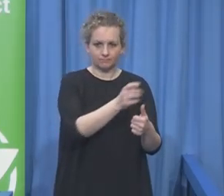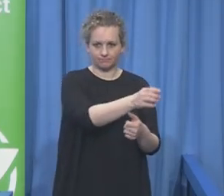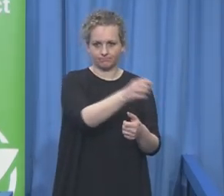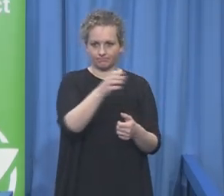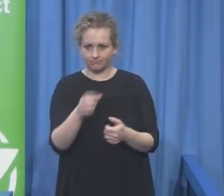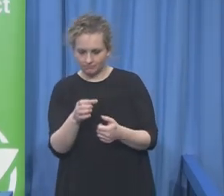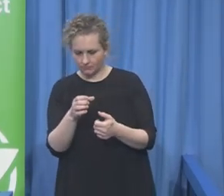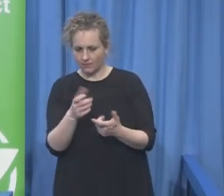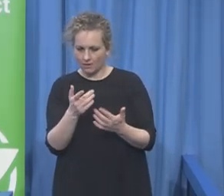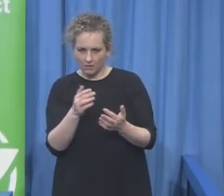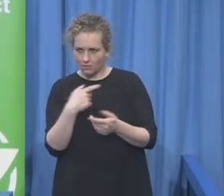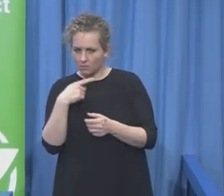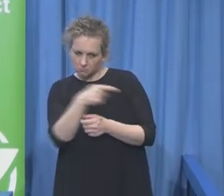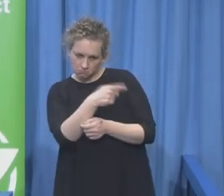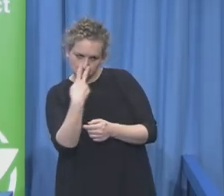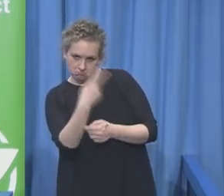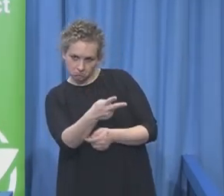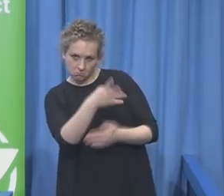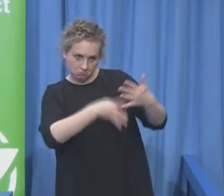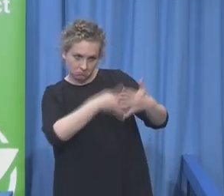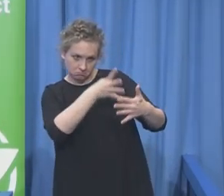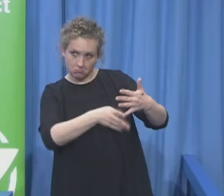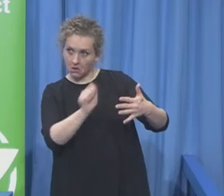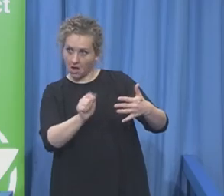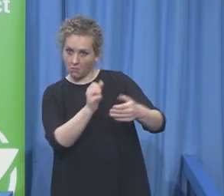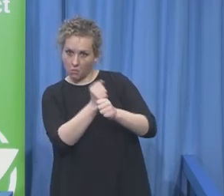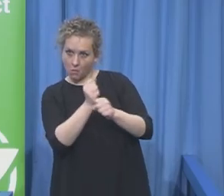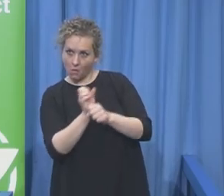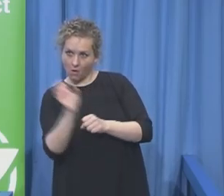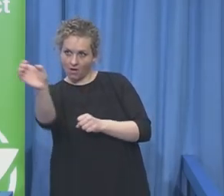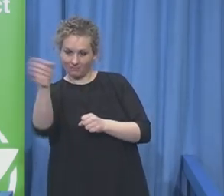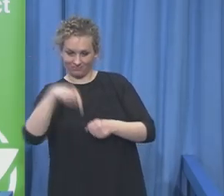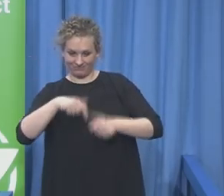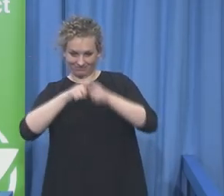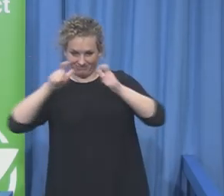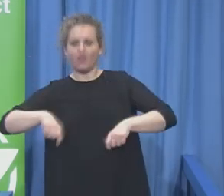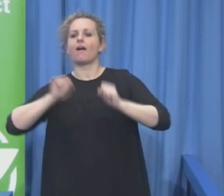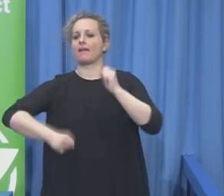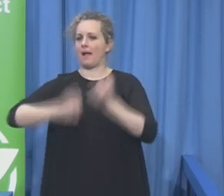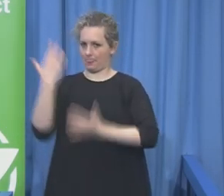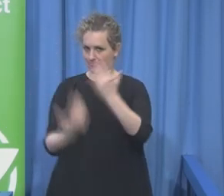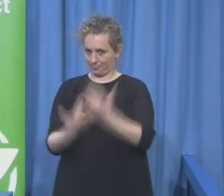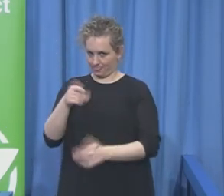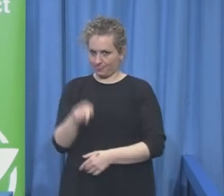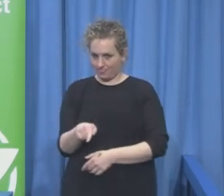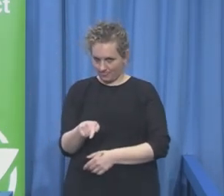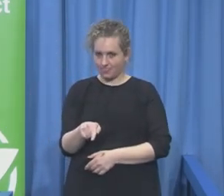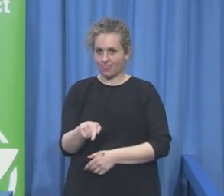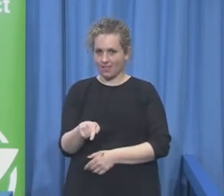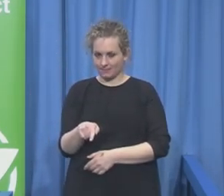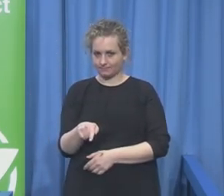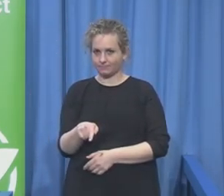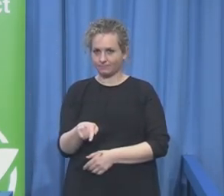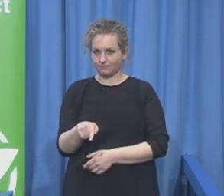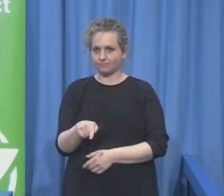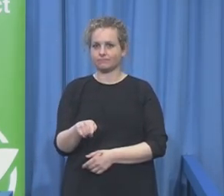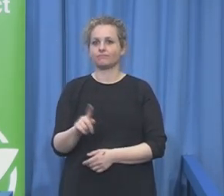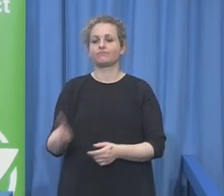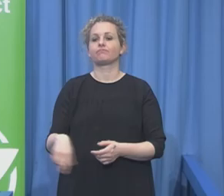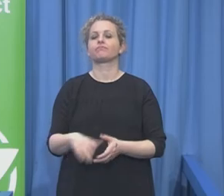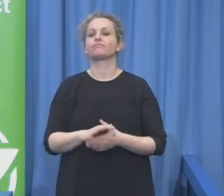to get employed. I think the second thing that we would surely look at, you know, is retention, whether we've been able to keep